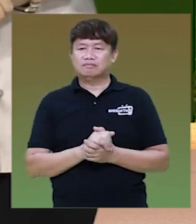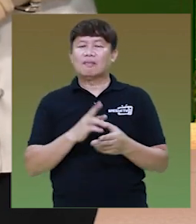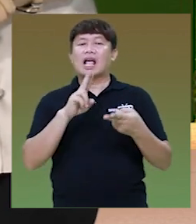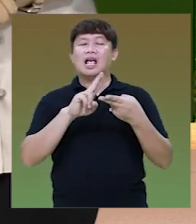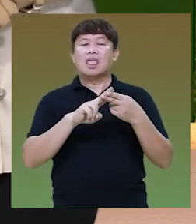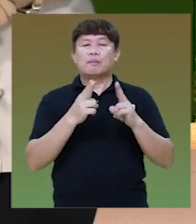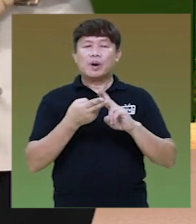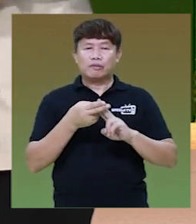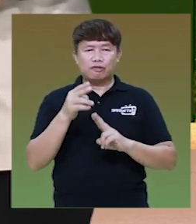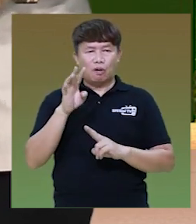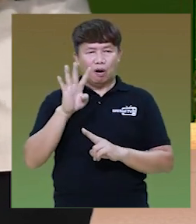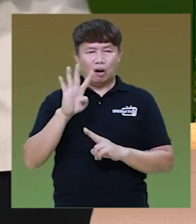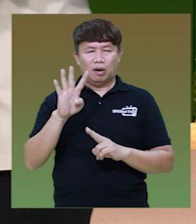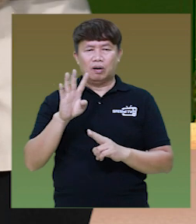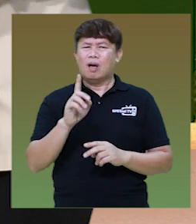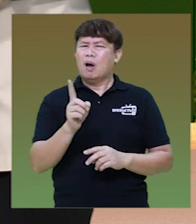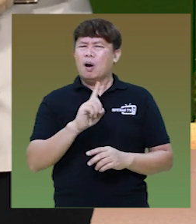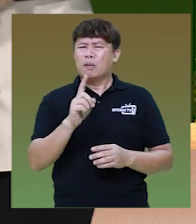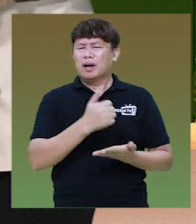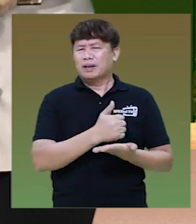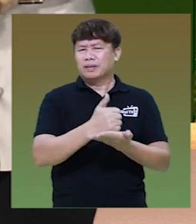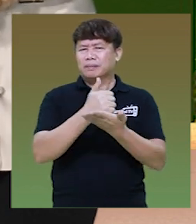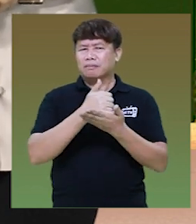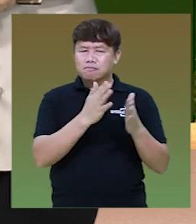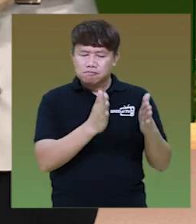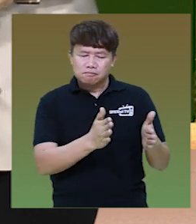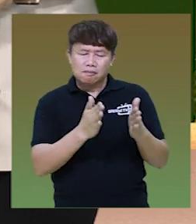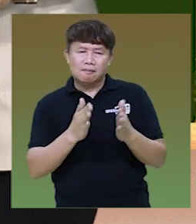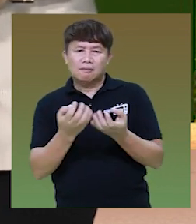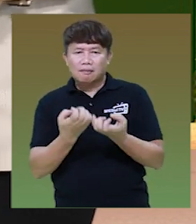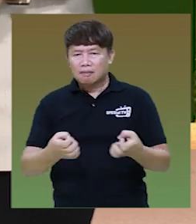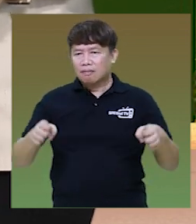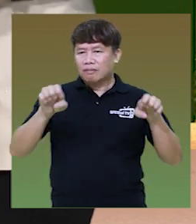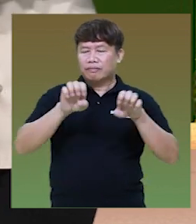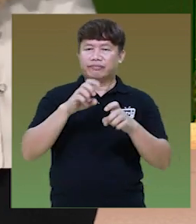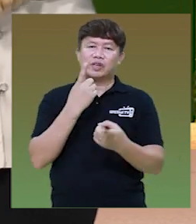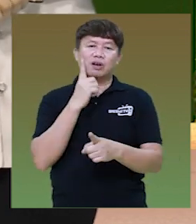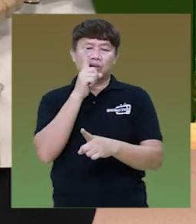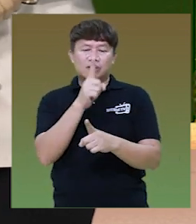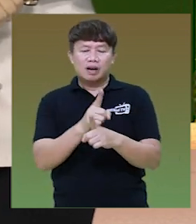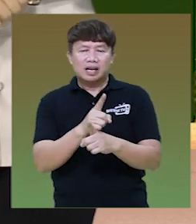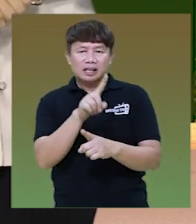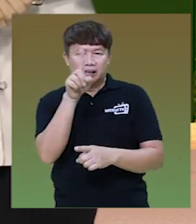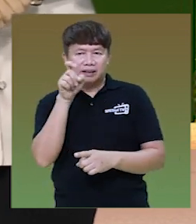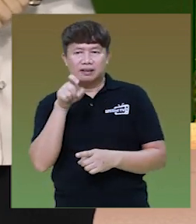Number 4. What helped you arrange the events correctly?